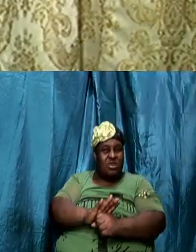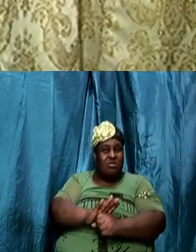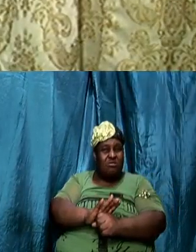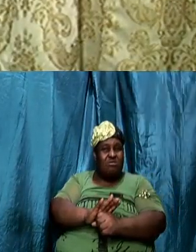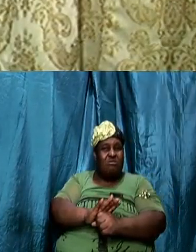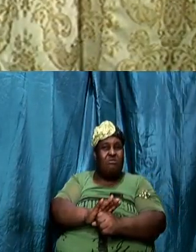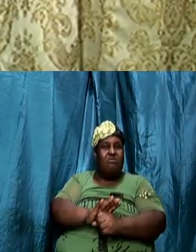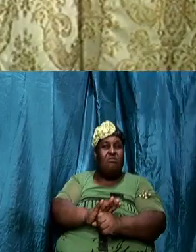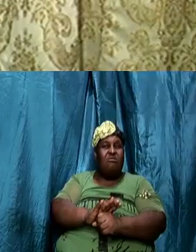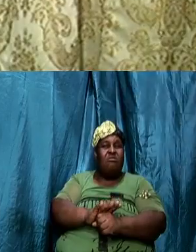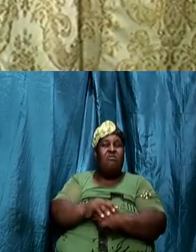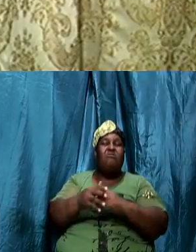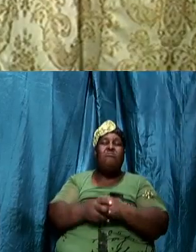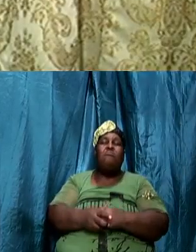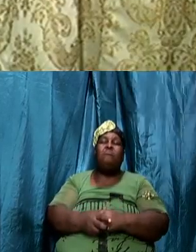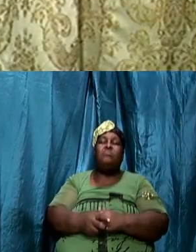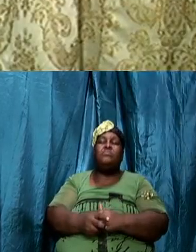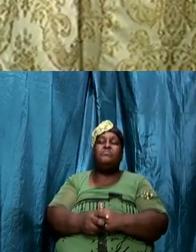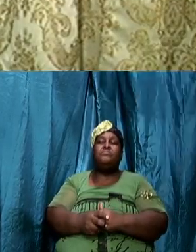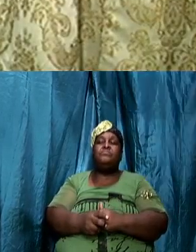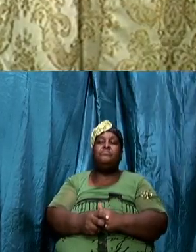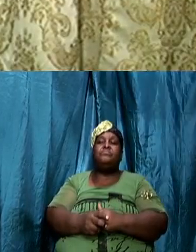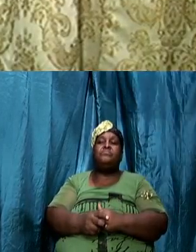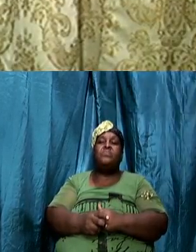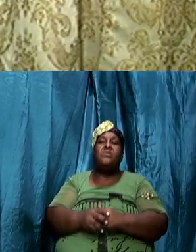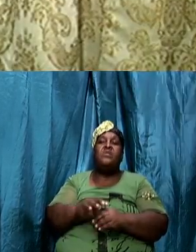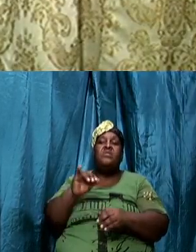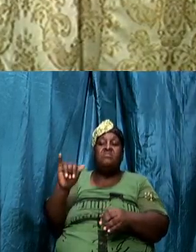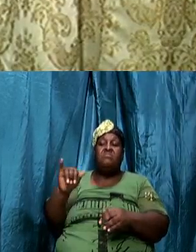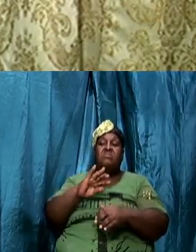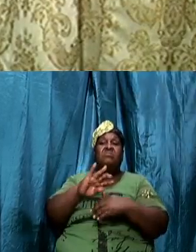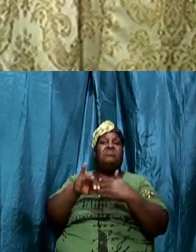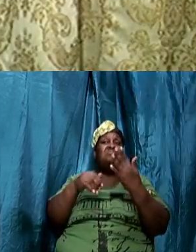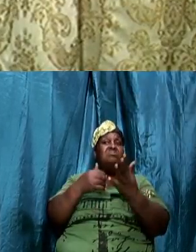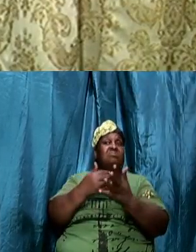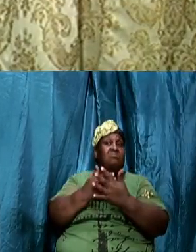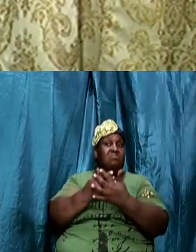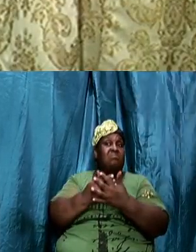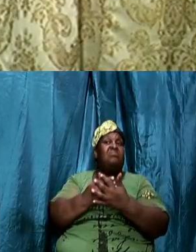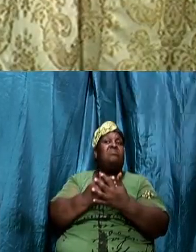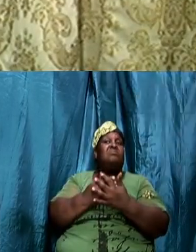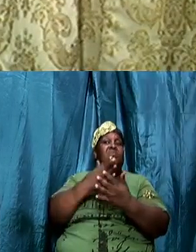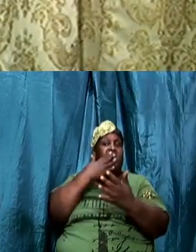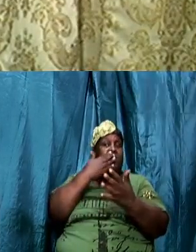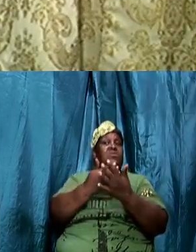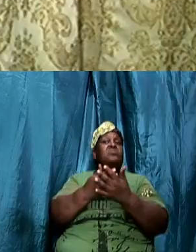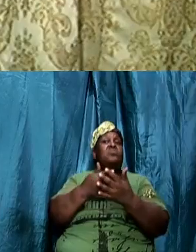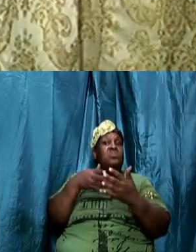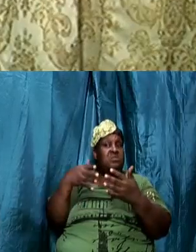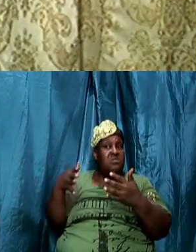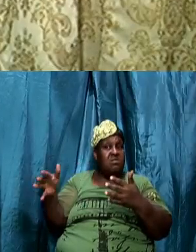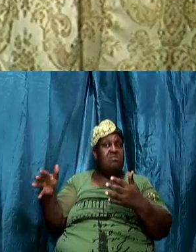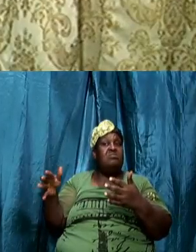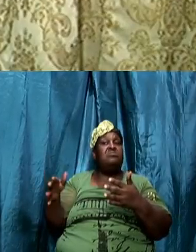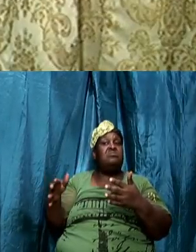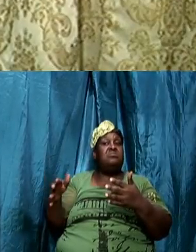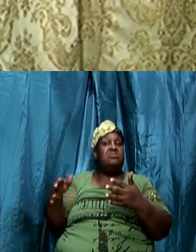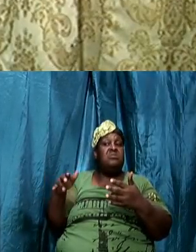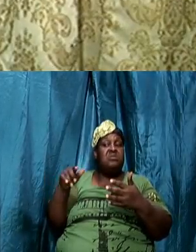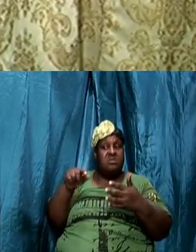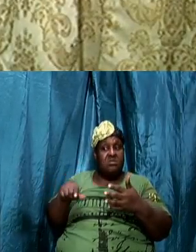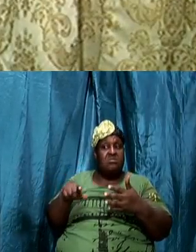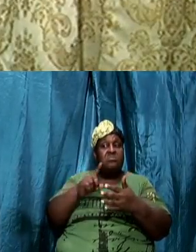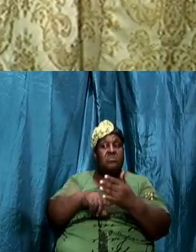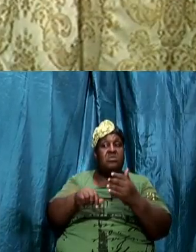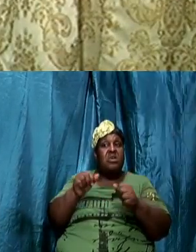to press and to persevere. And these were all good traits. This is what every Christian aspire